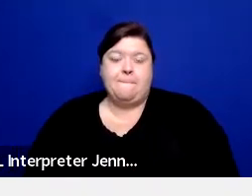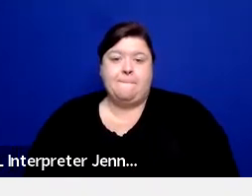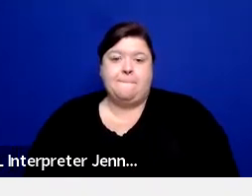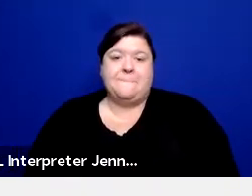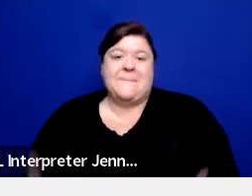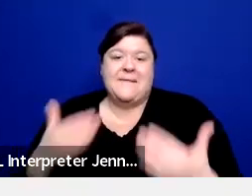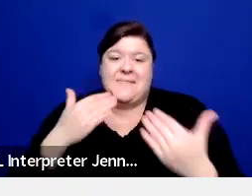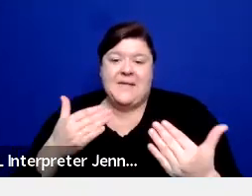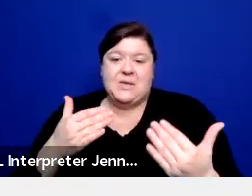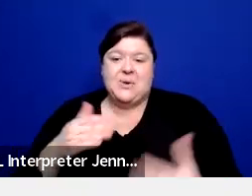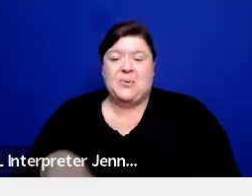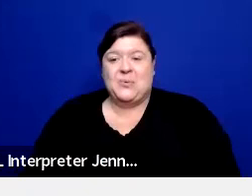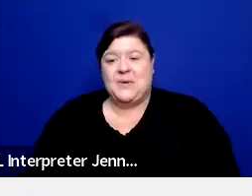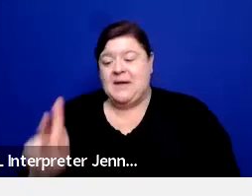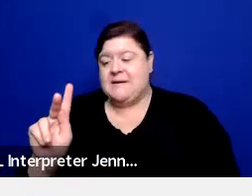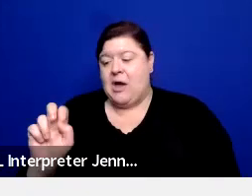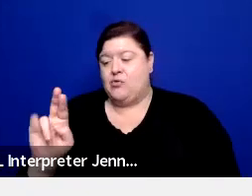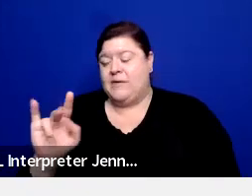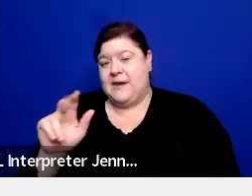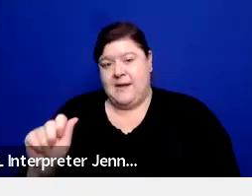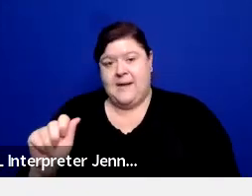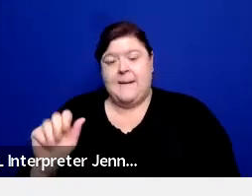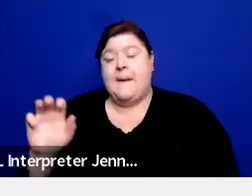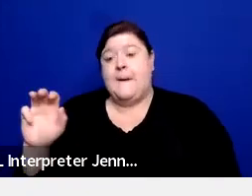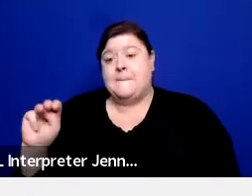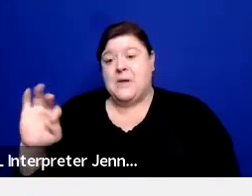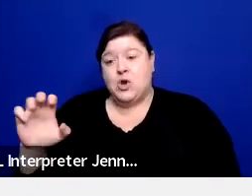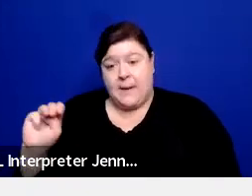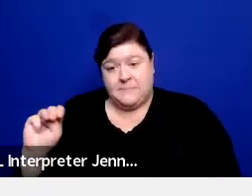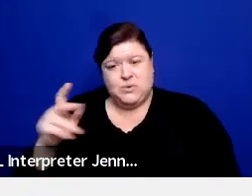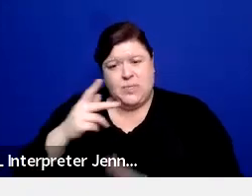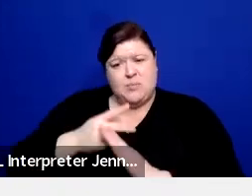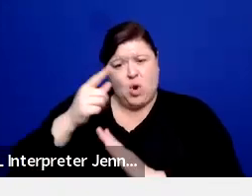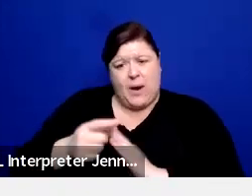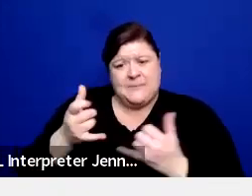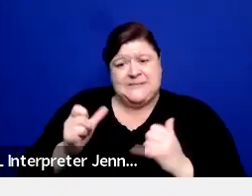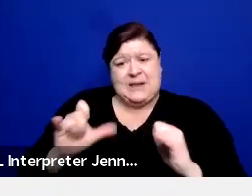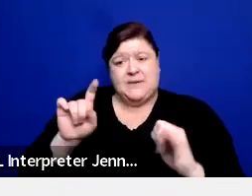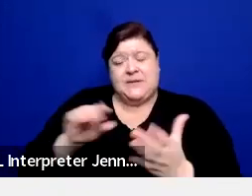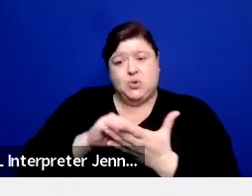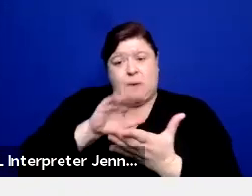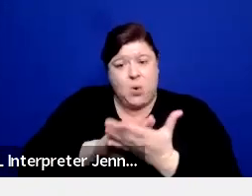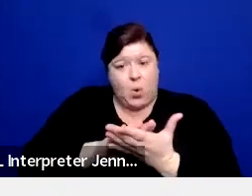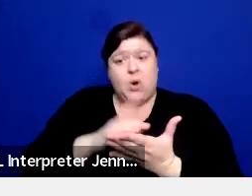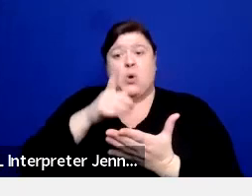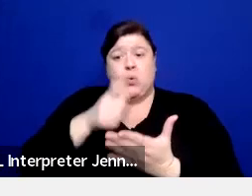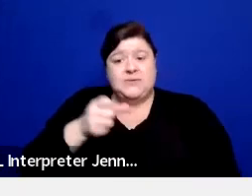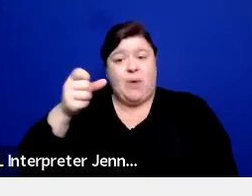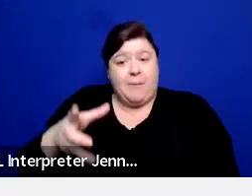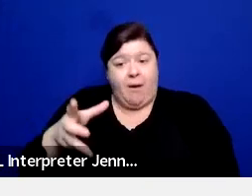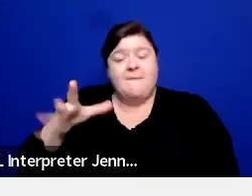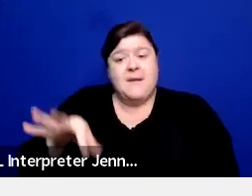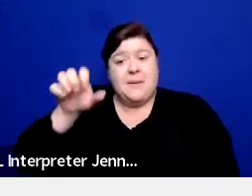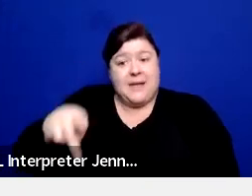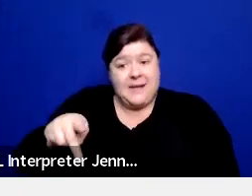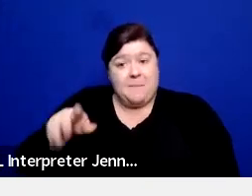Thank you, Karina. Miriam, do the programs still need to record who is dropping off and picking up the children?